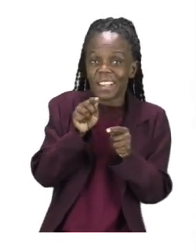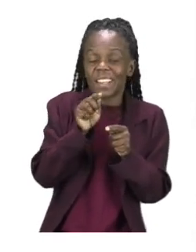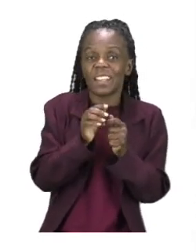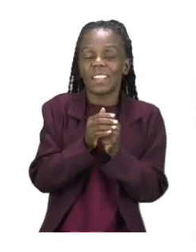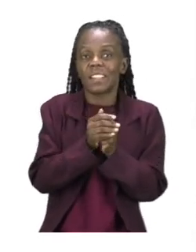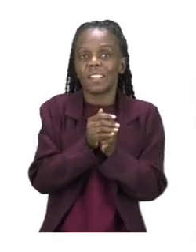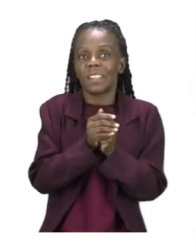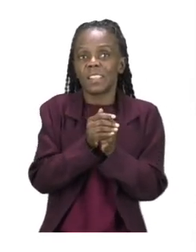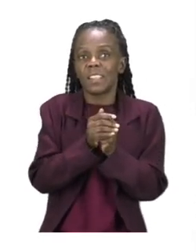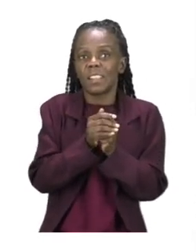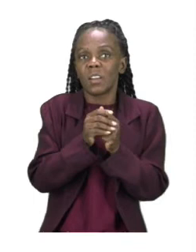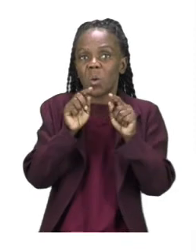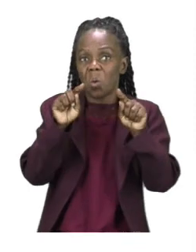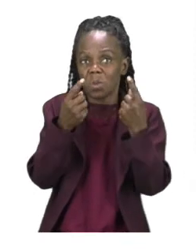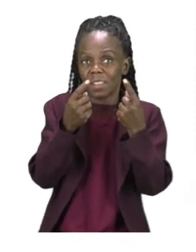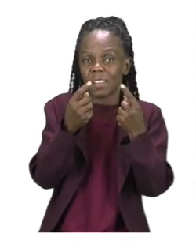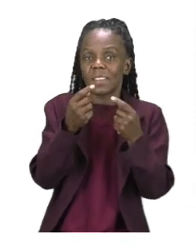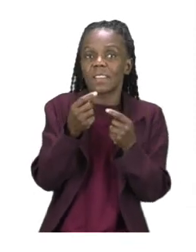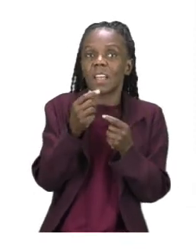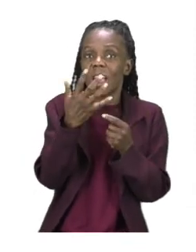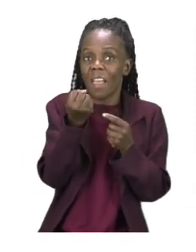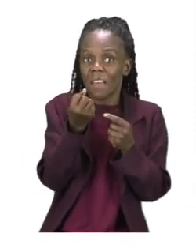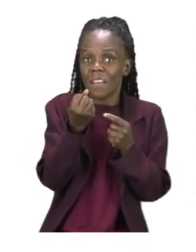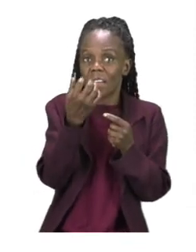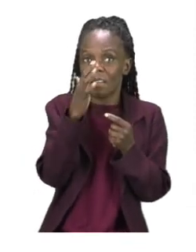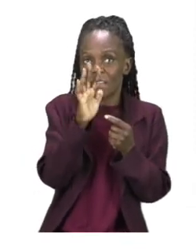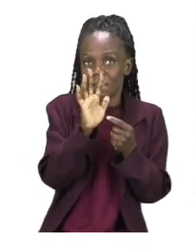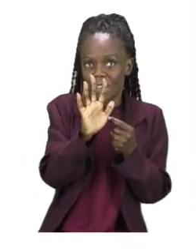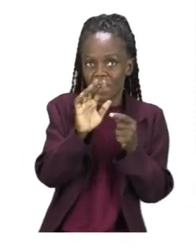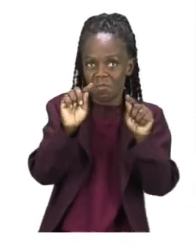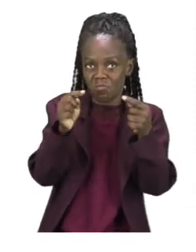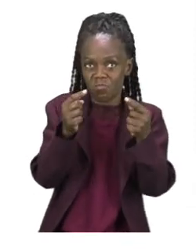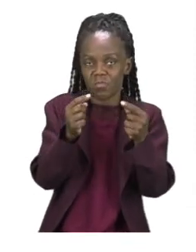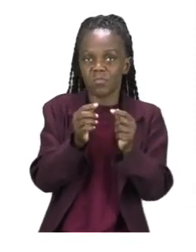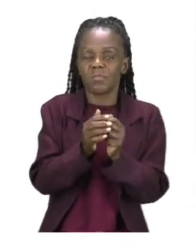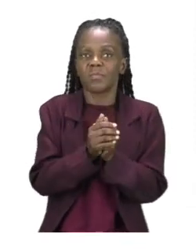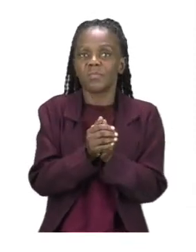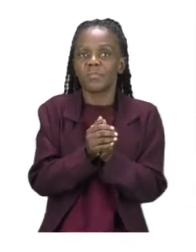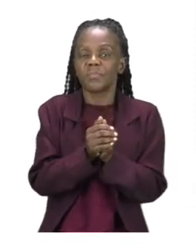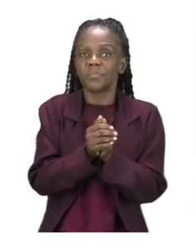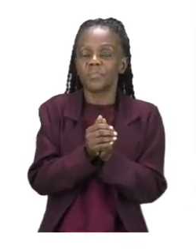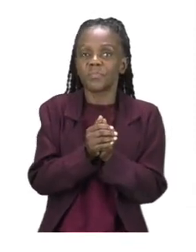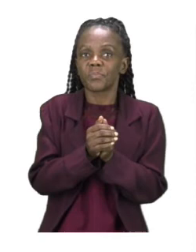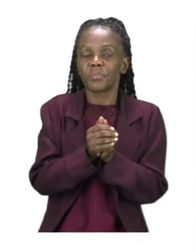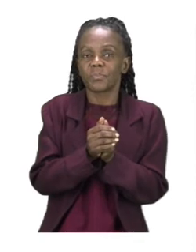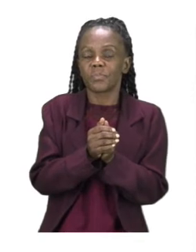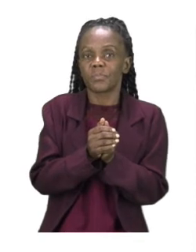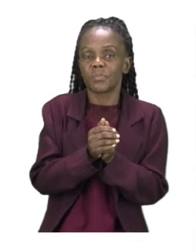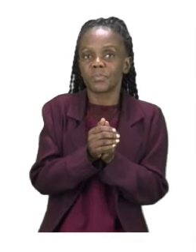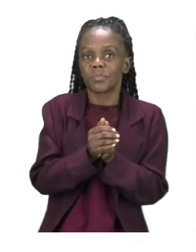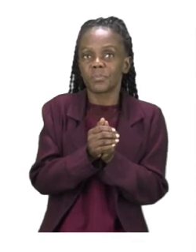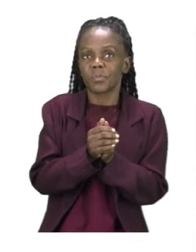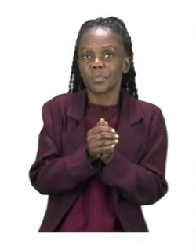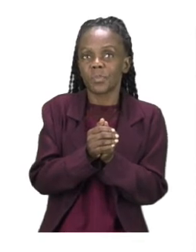rabbits. Now, I would like to show you things that have 5 in them on the